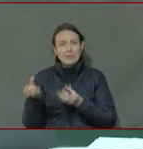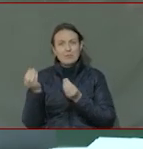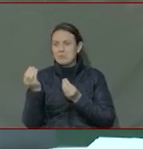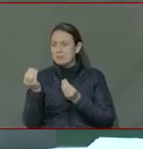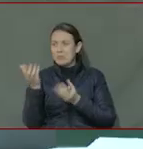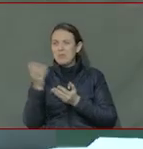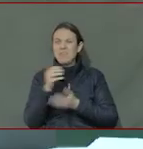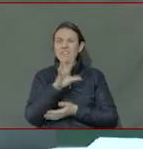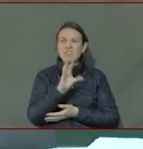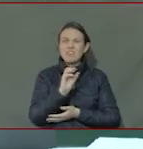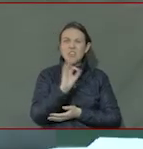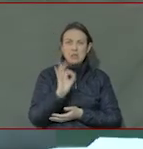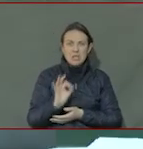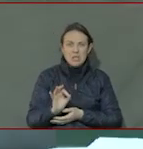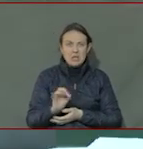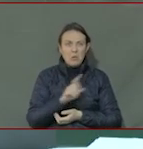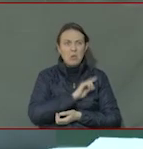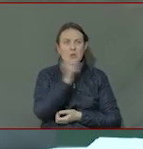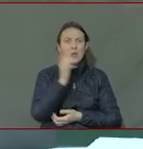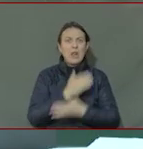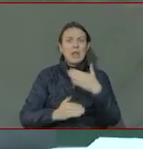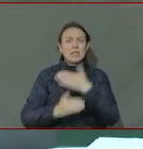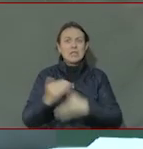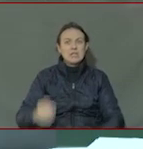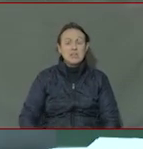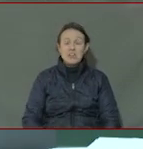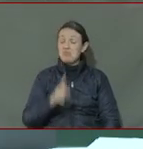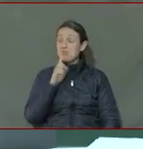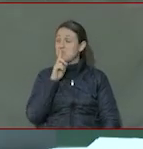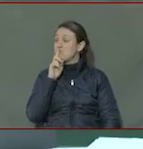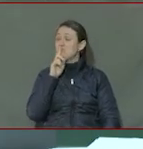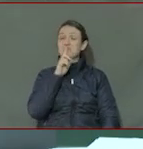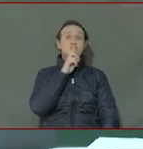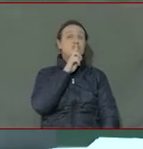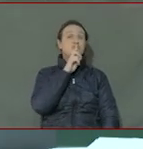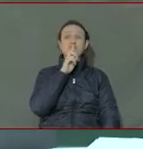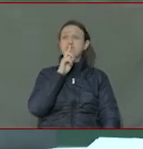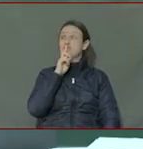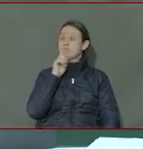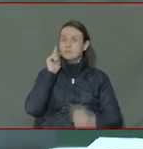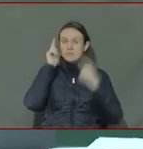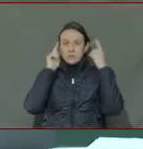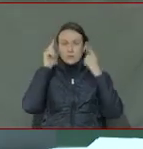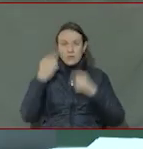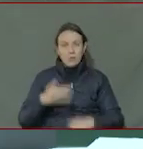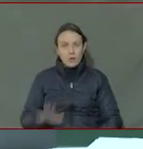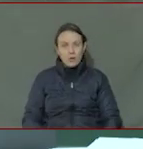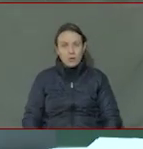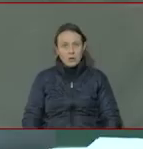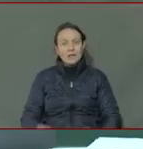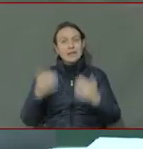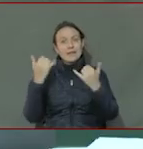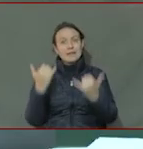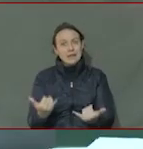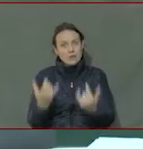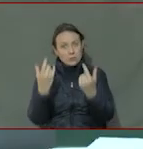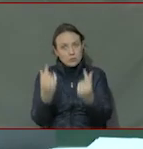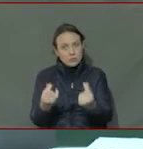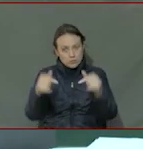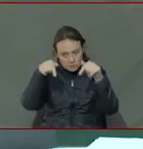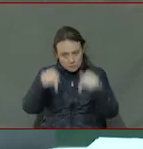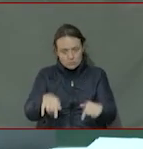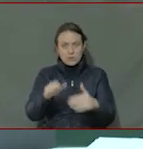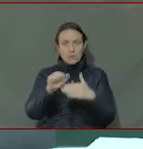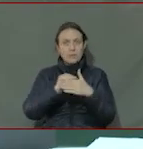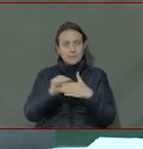50%. Because I see you are lazy to engage in the paper. Please, you don't do it now for me. I